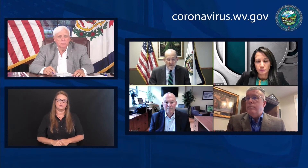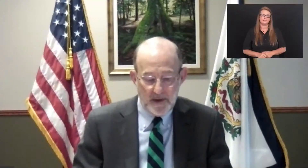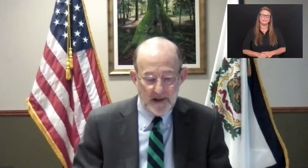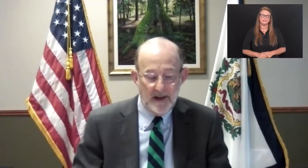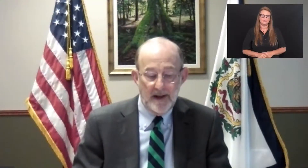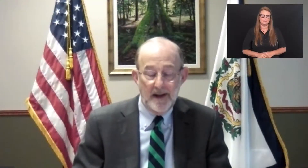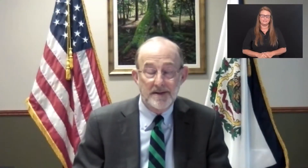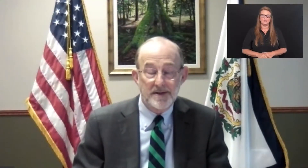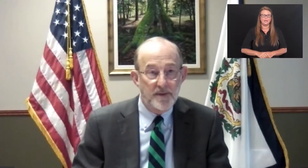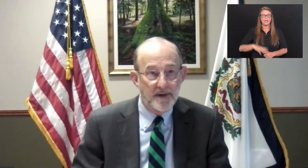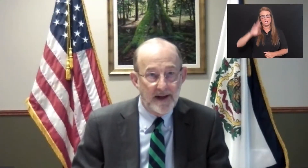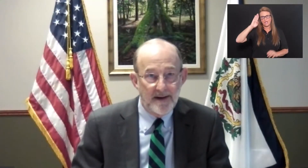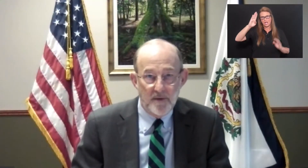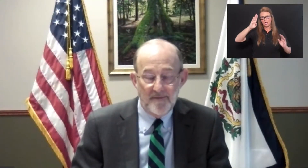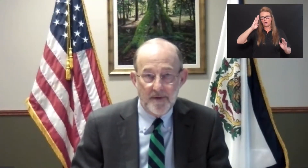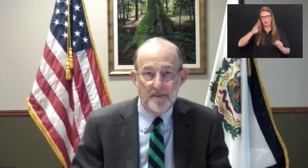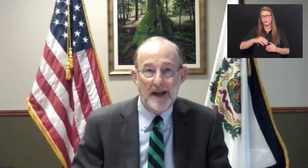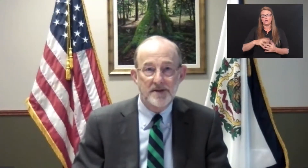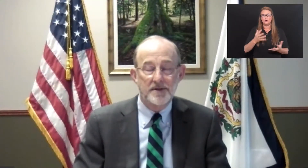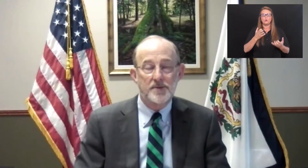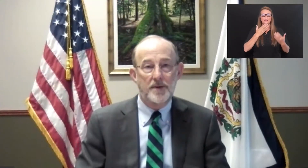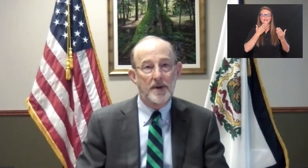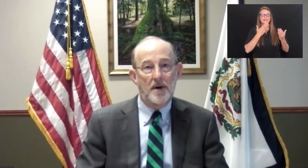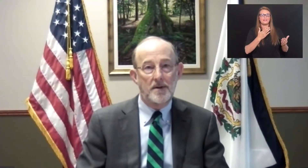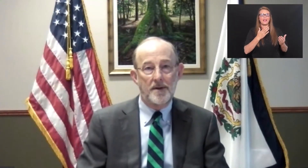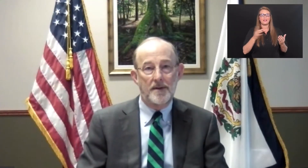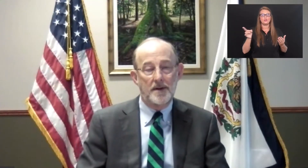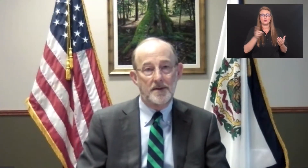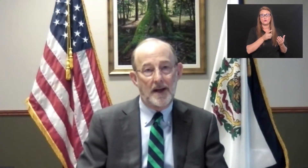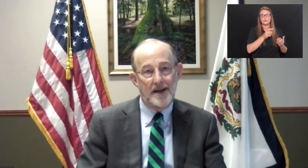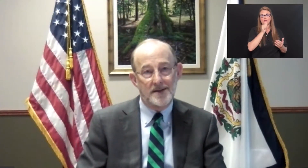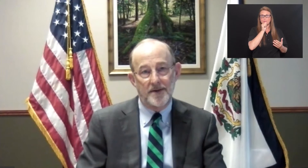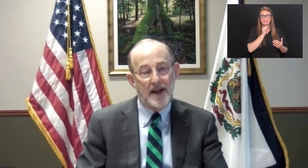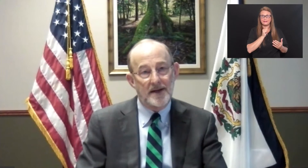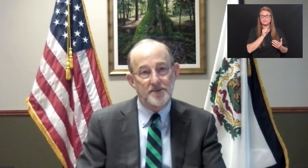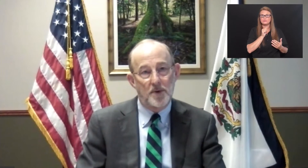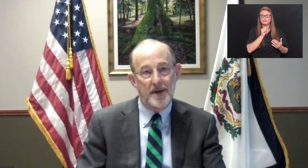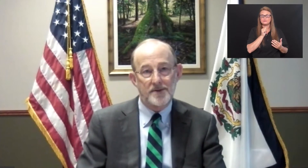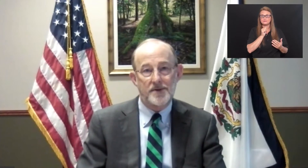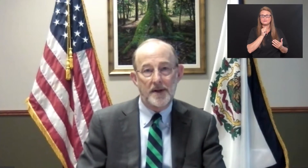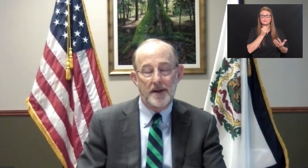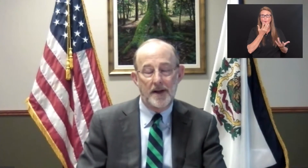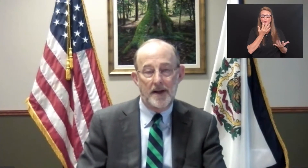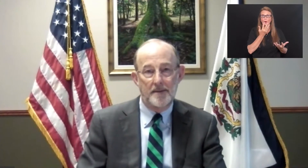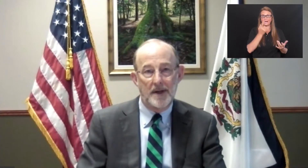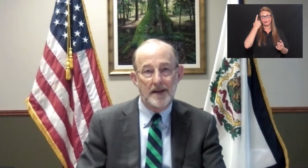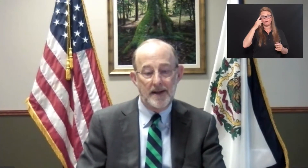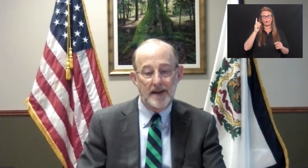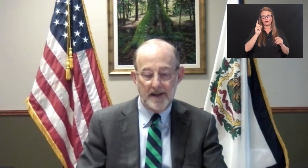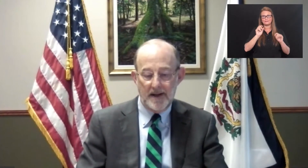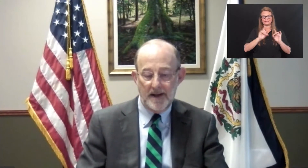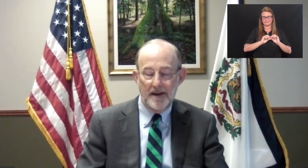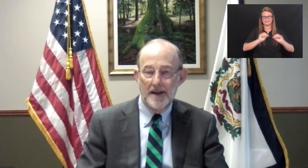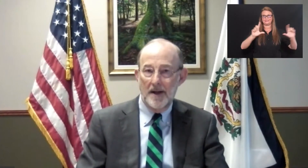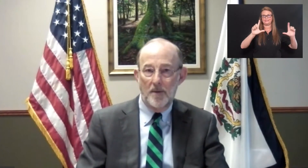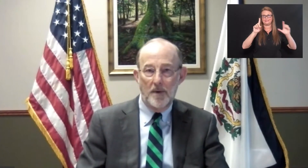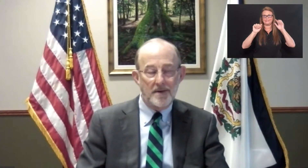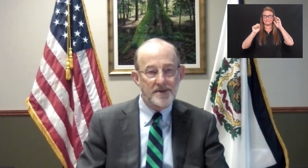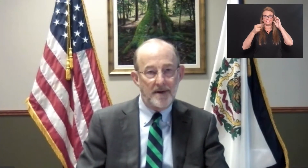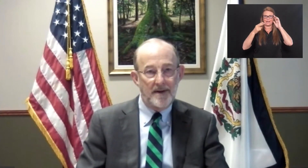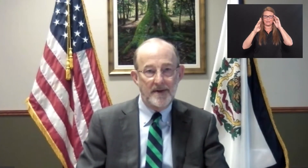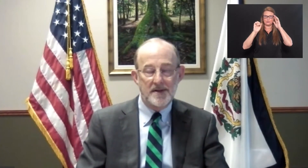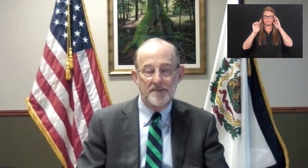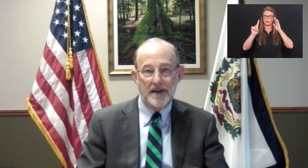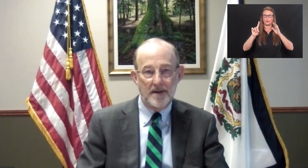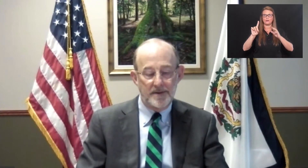Good morning, everyone. I just want to thank everyone for their patience with regard to the delays on the dashboard yesterday and Monday. We